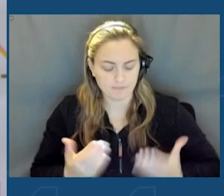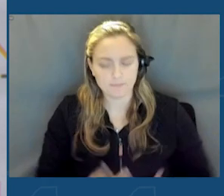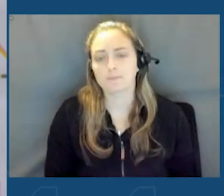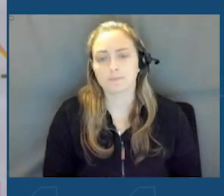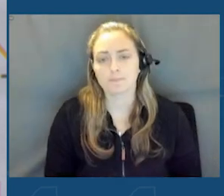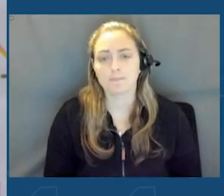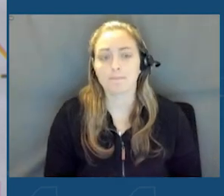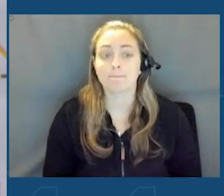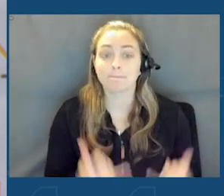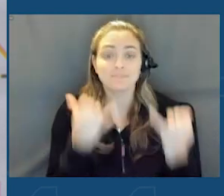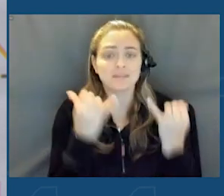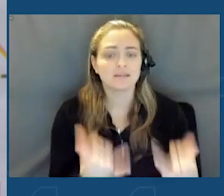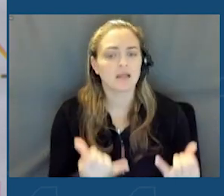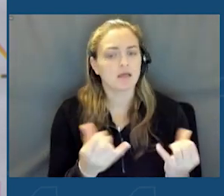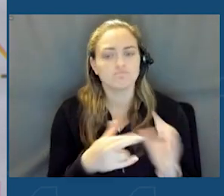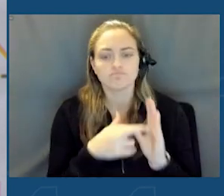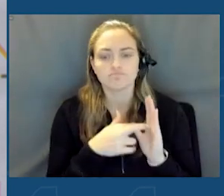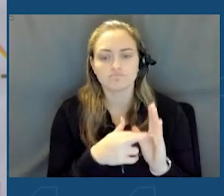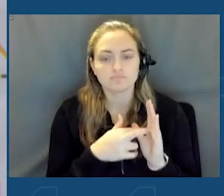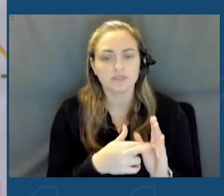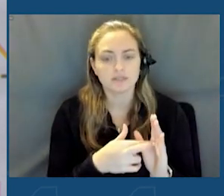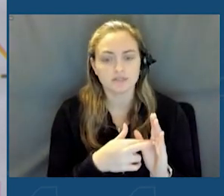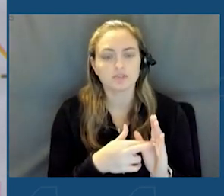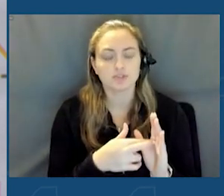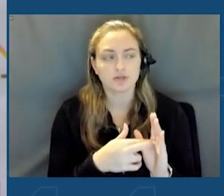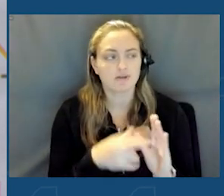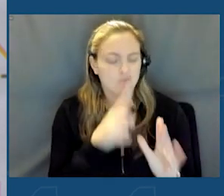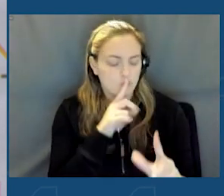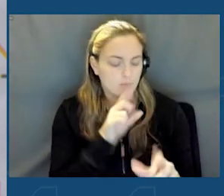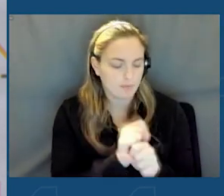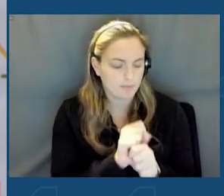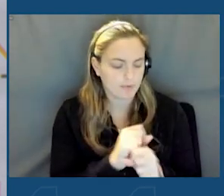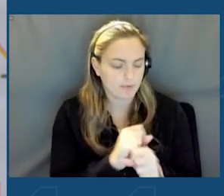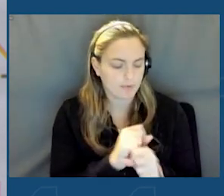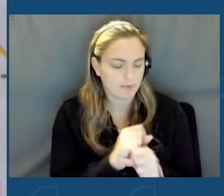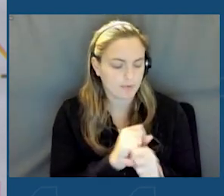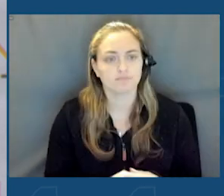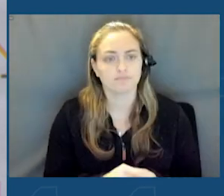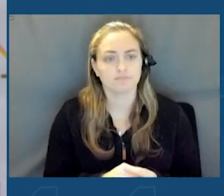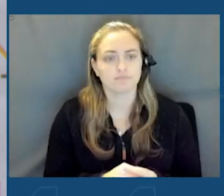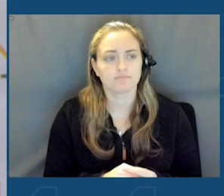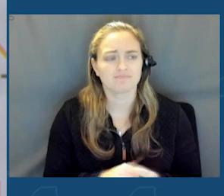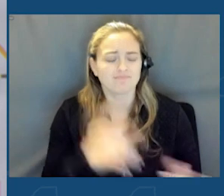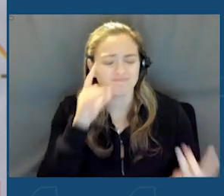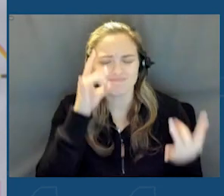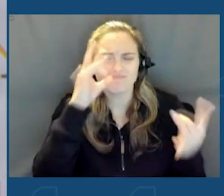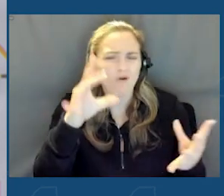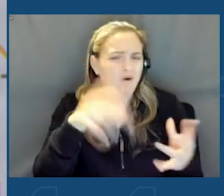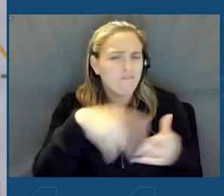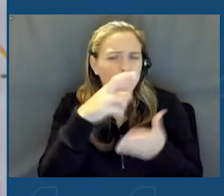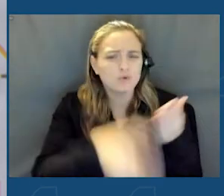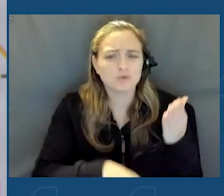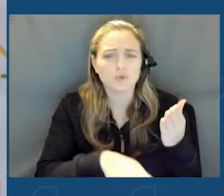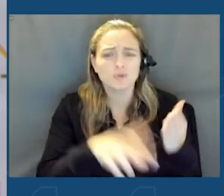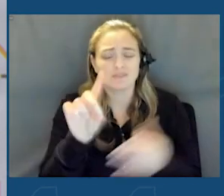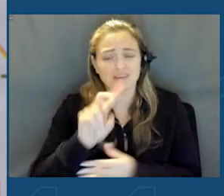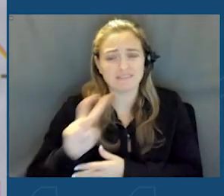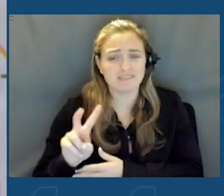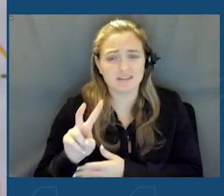Today is a representation of that commitment. The devastating consequences of domestic violence